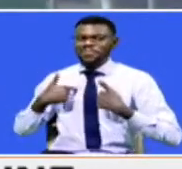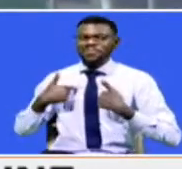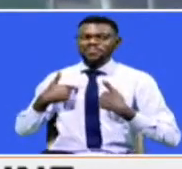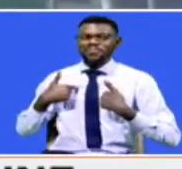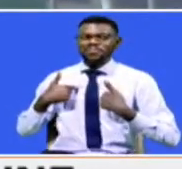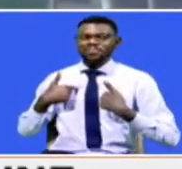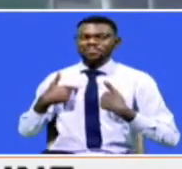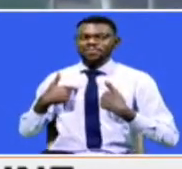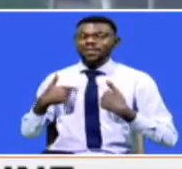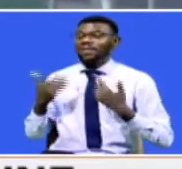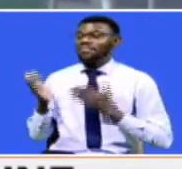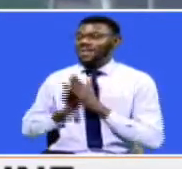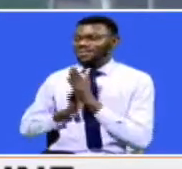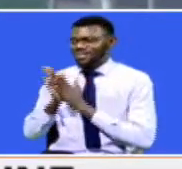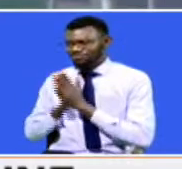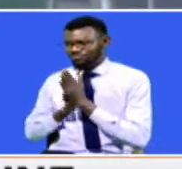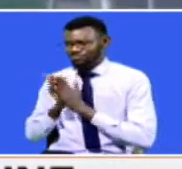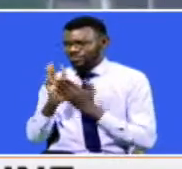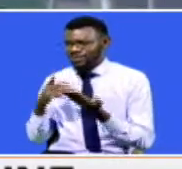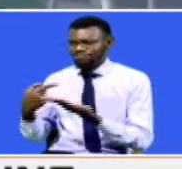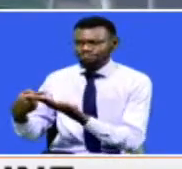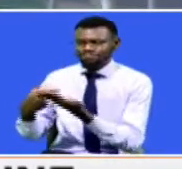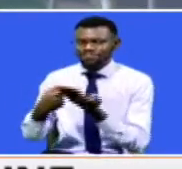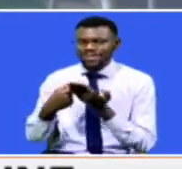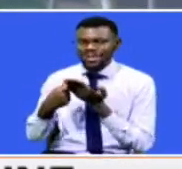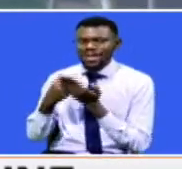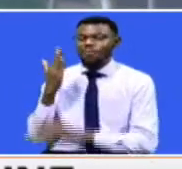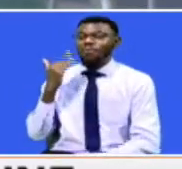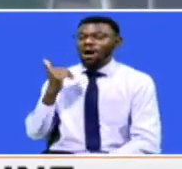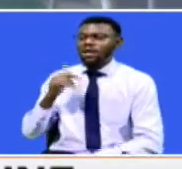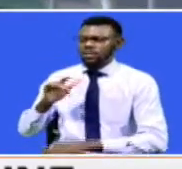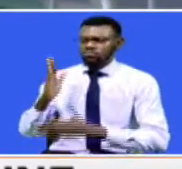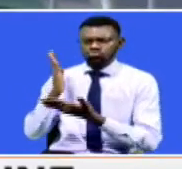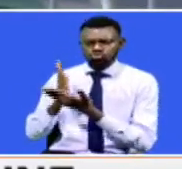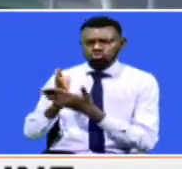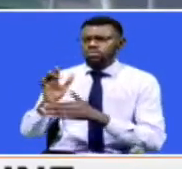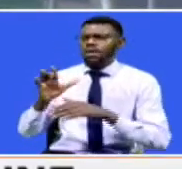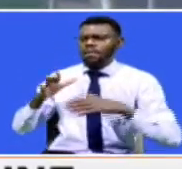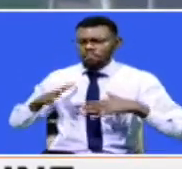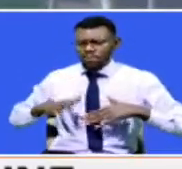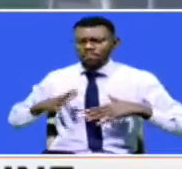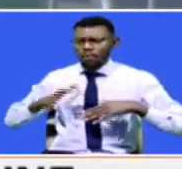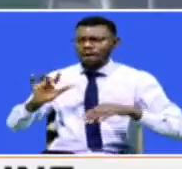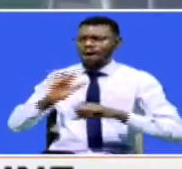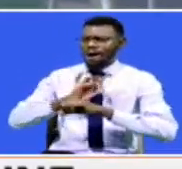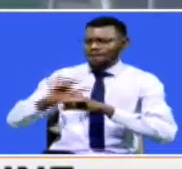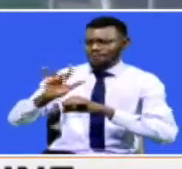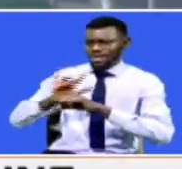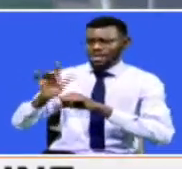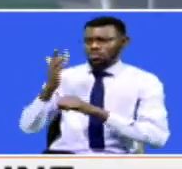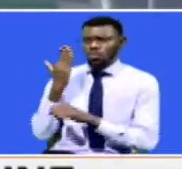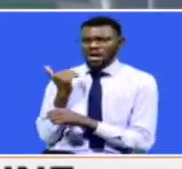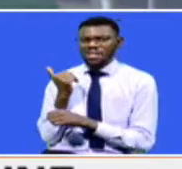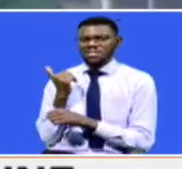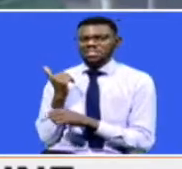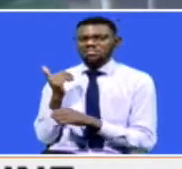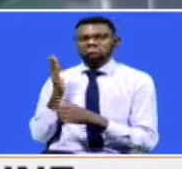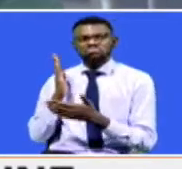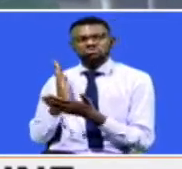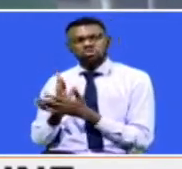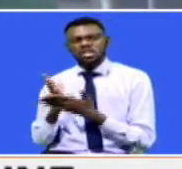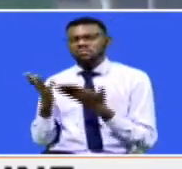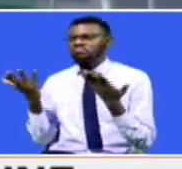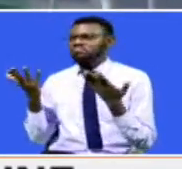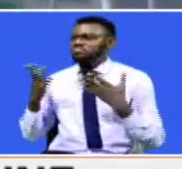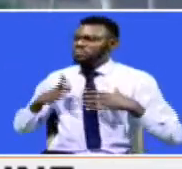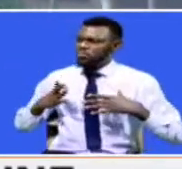in this particular discussion, especially because it stems and affects people who are violated in terms of, looking